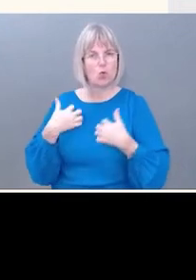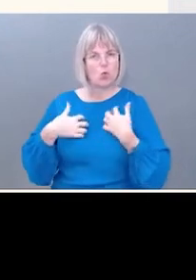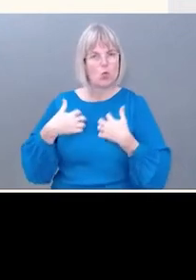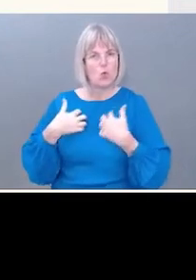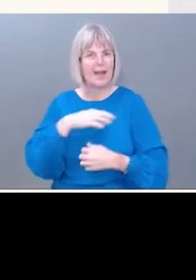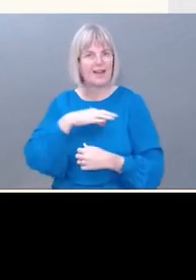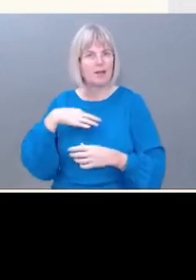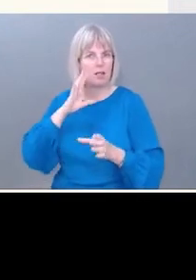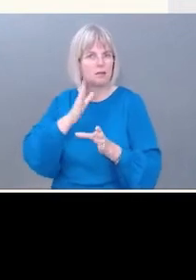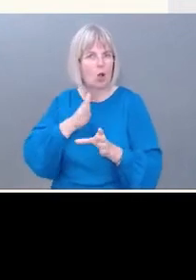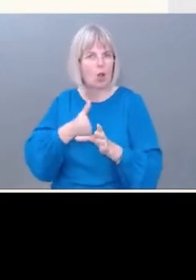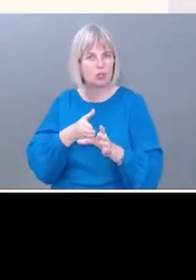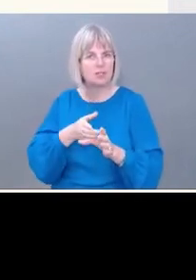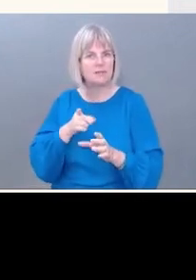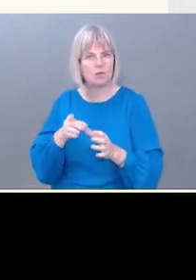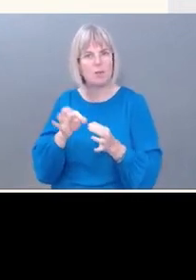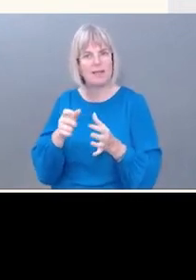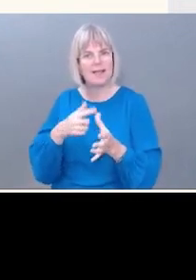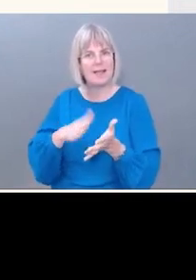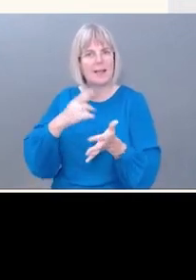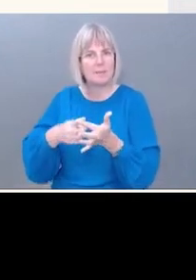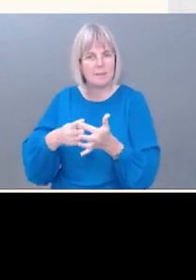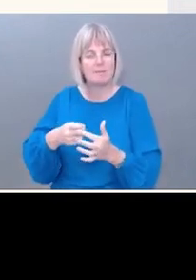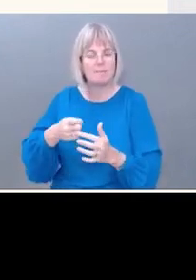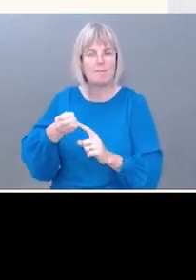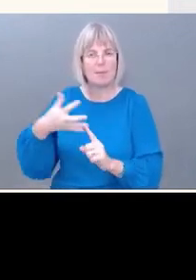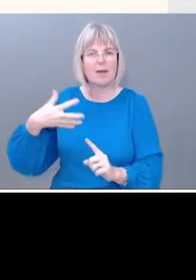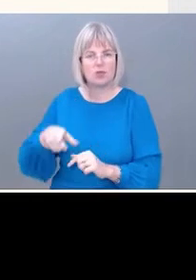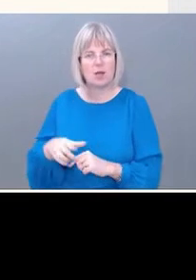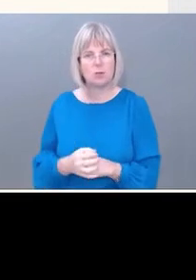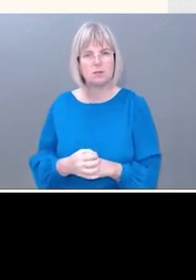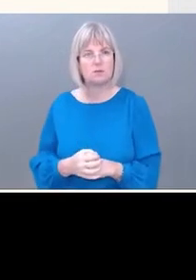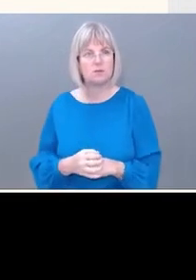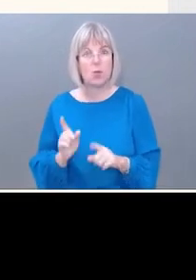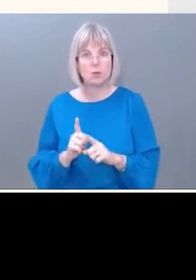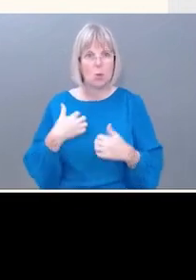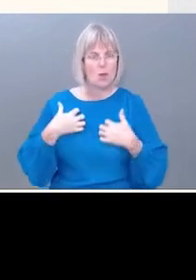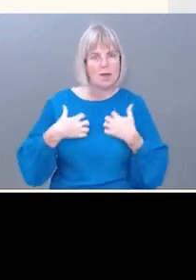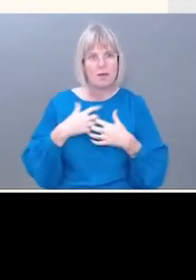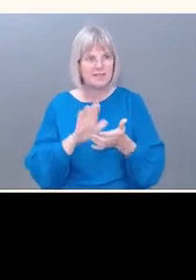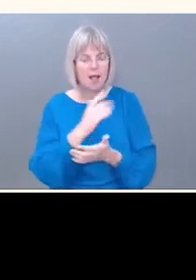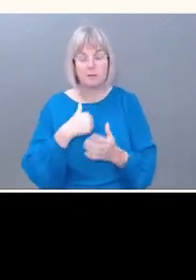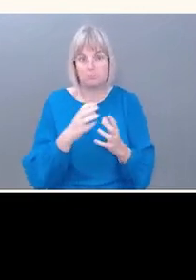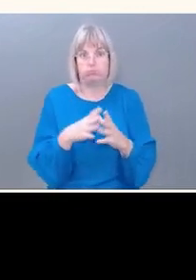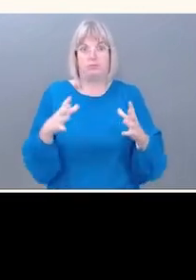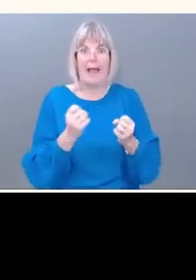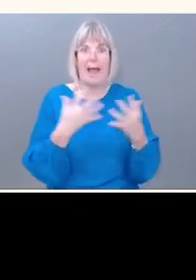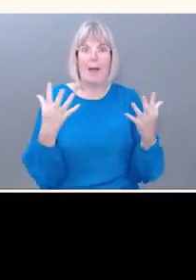have delightfully exceeded our expectation for the number of mentees that we thought we would have.